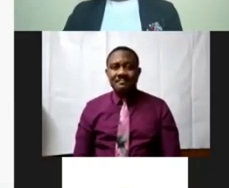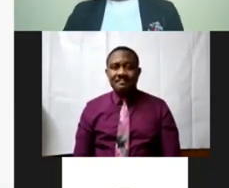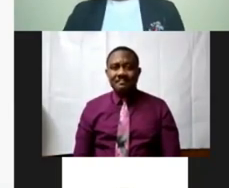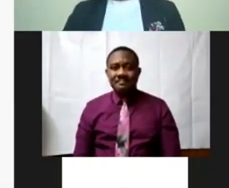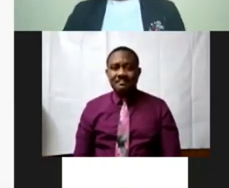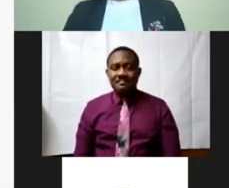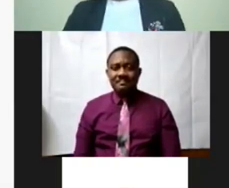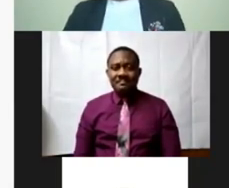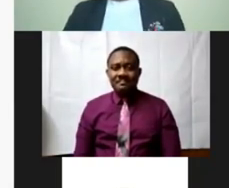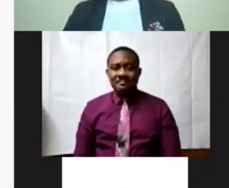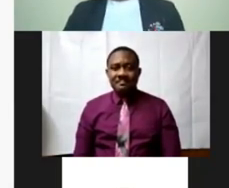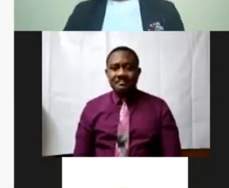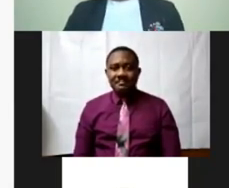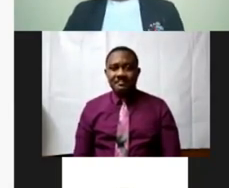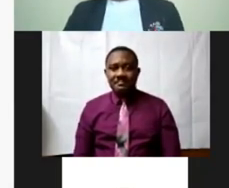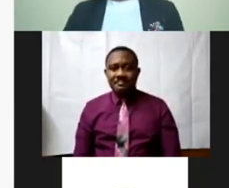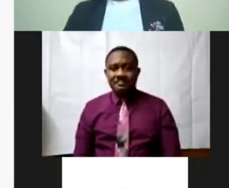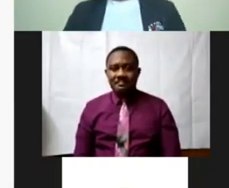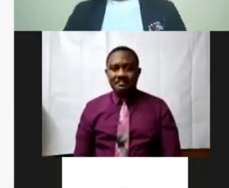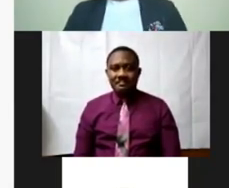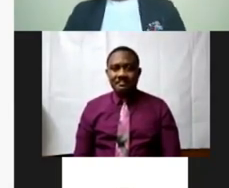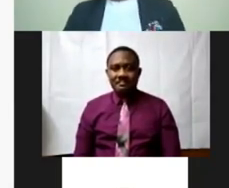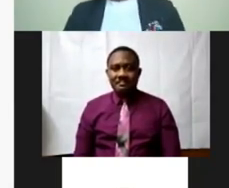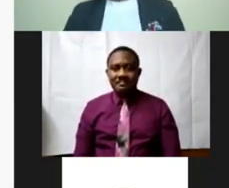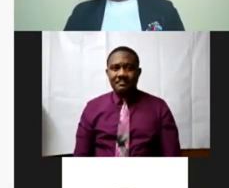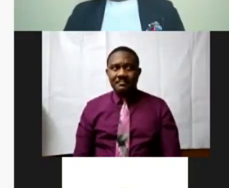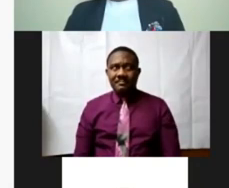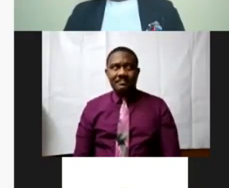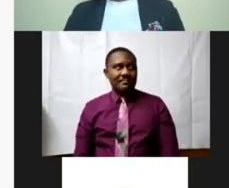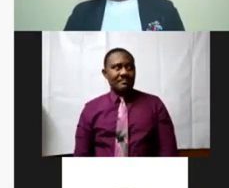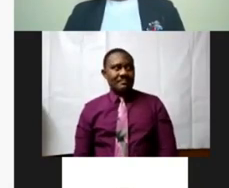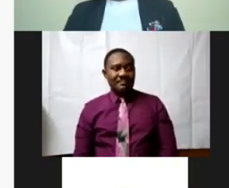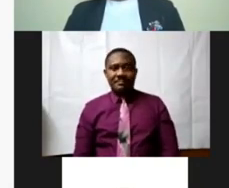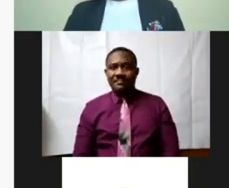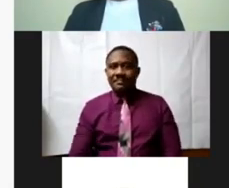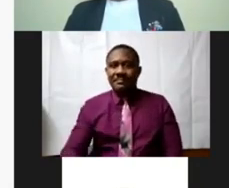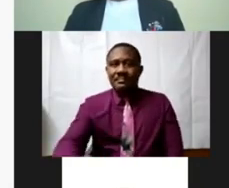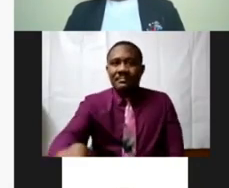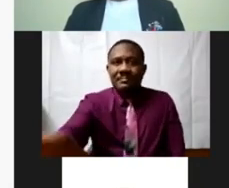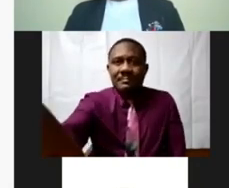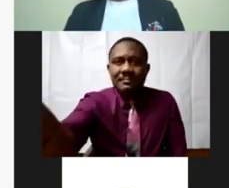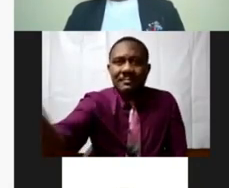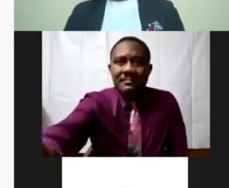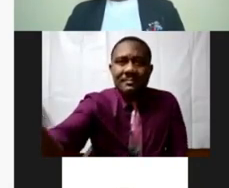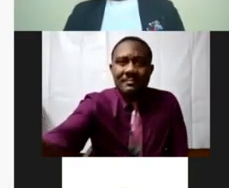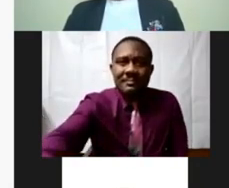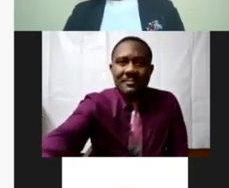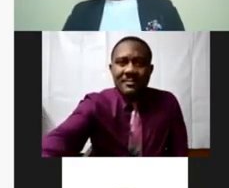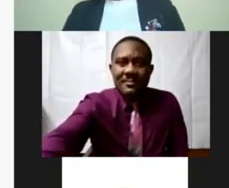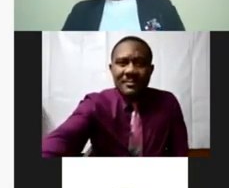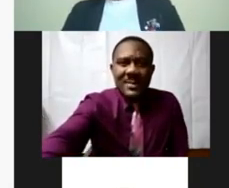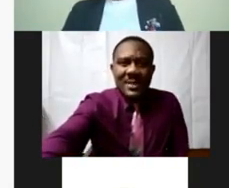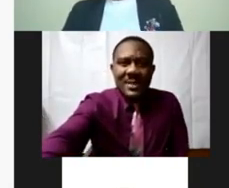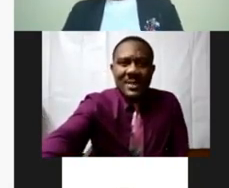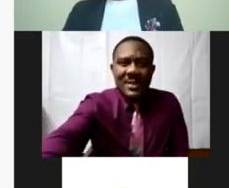your face, it really does not mean they're not interested in you. It's just that maybe they get certain